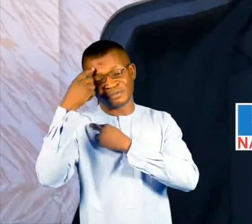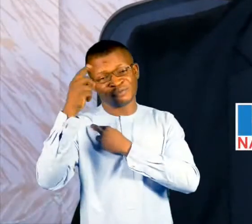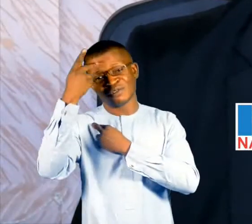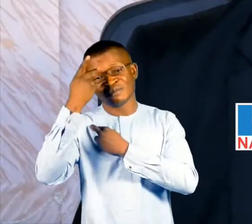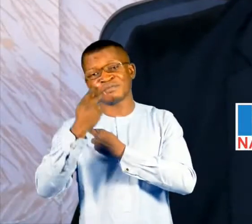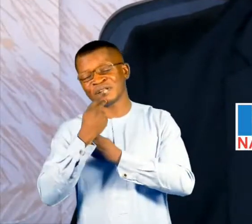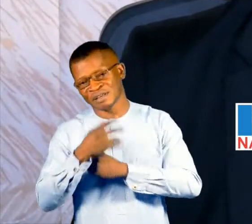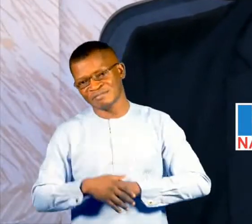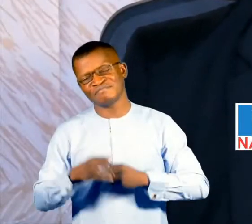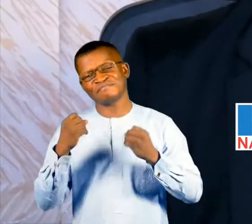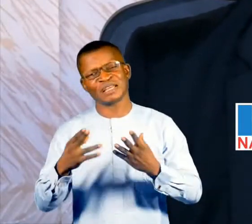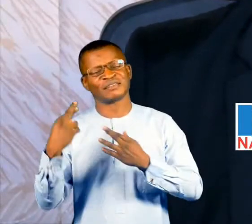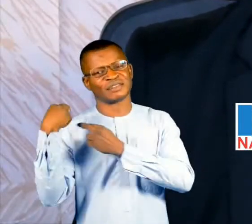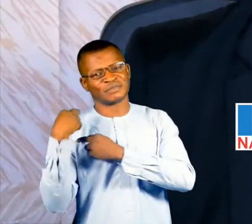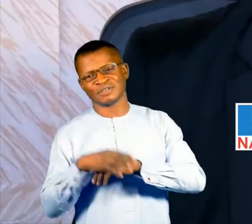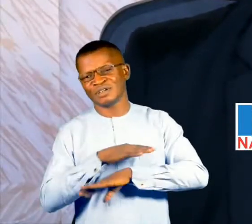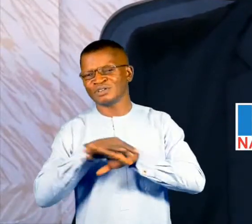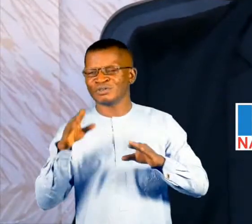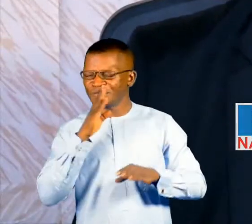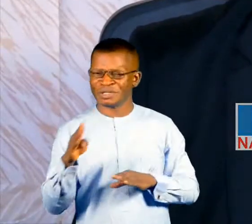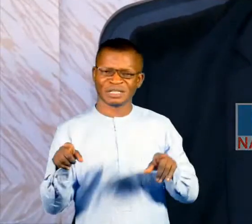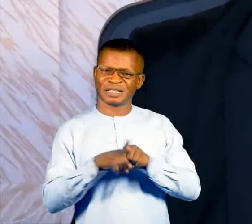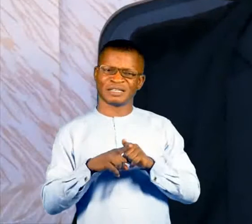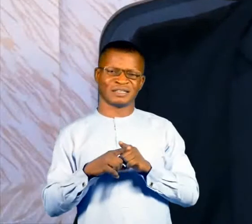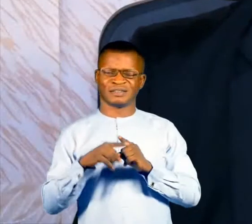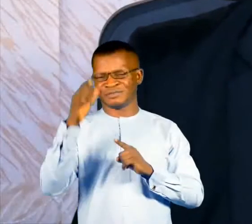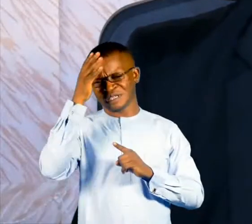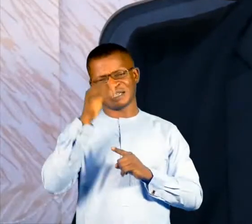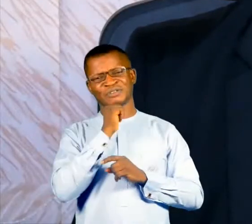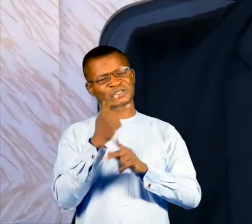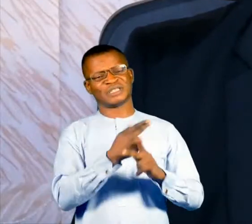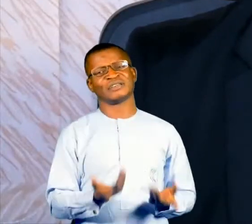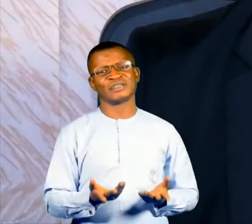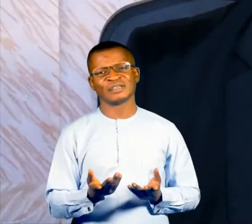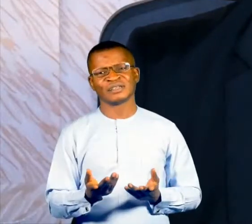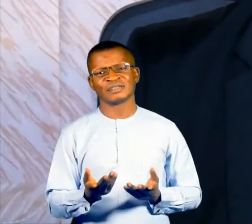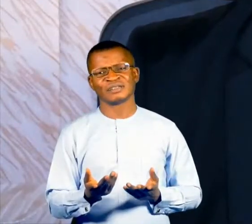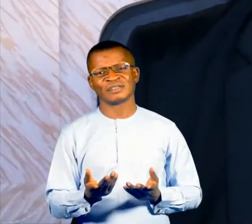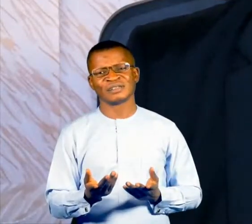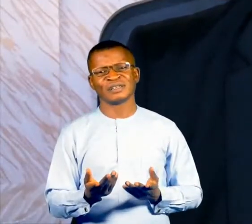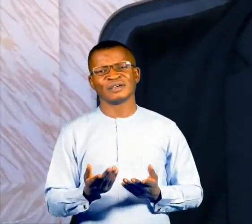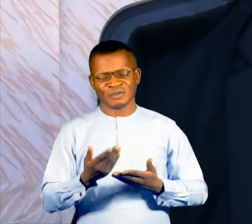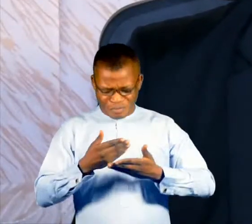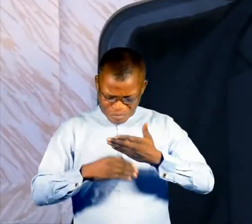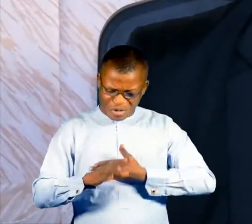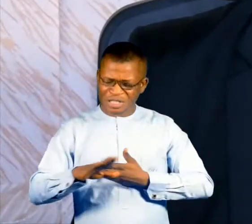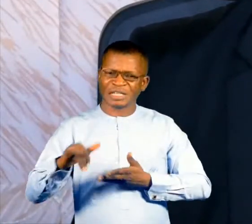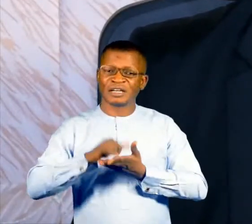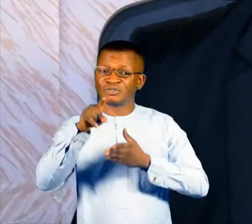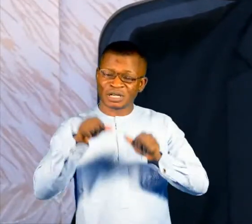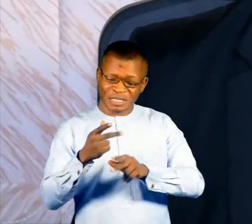of responsibility for parents. Don't be an absentee father. have children you can cater